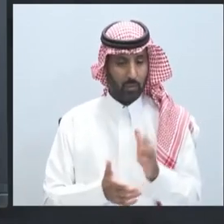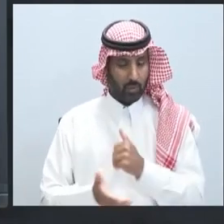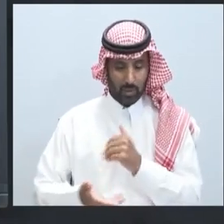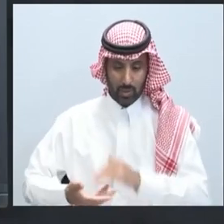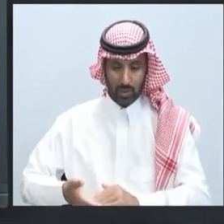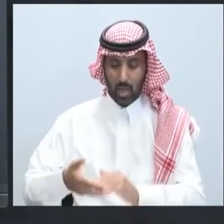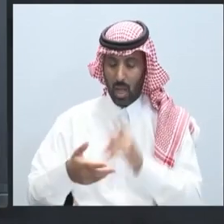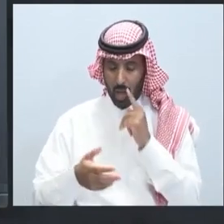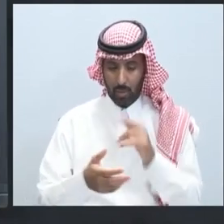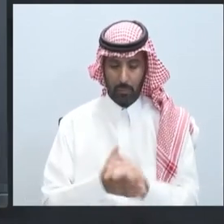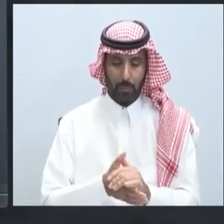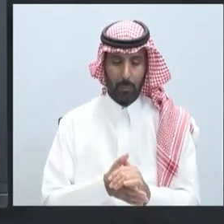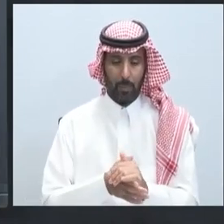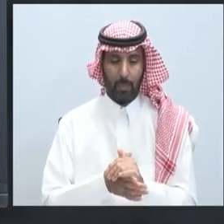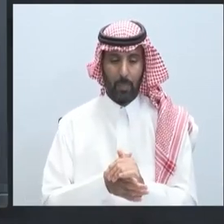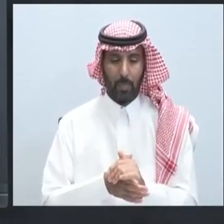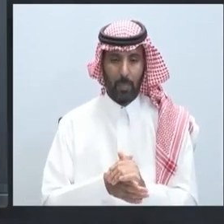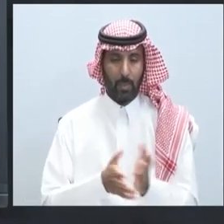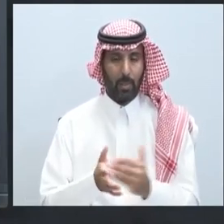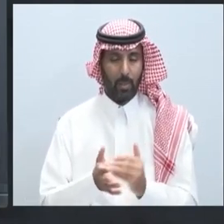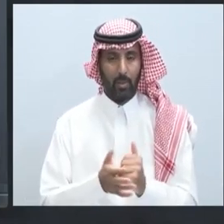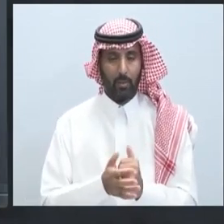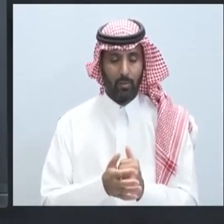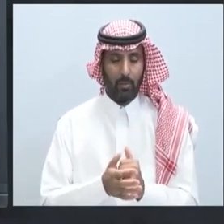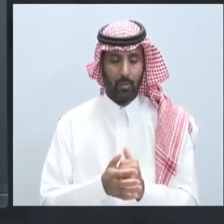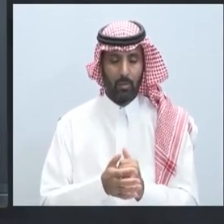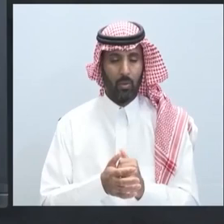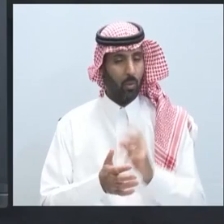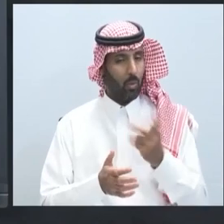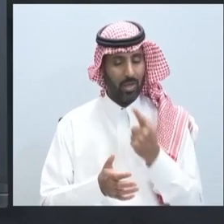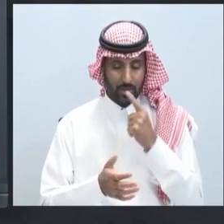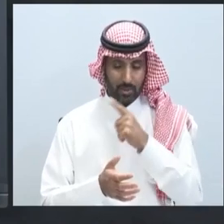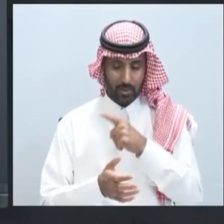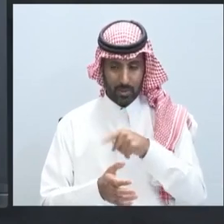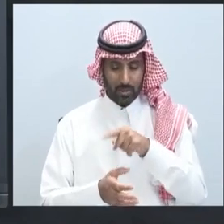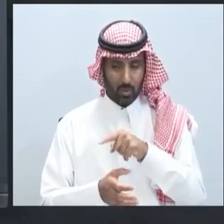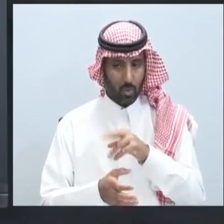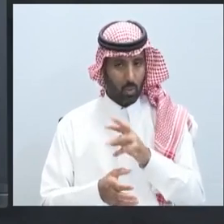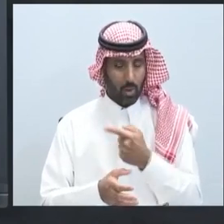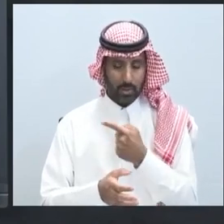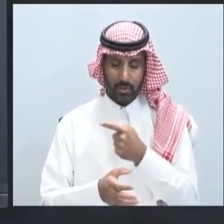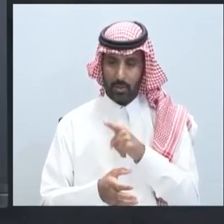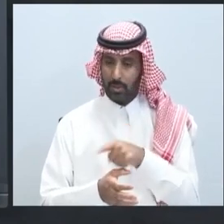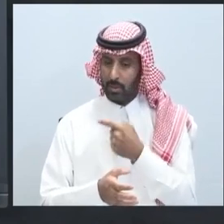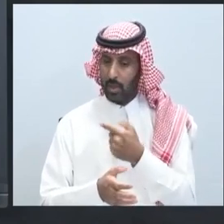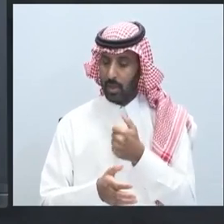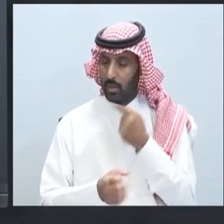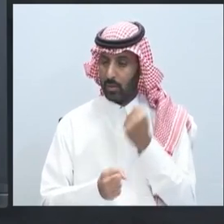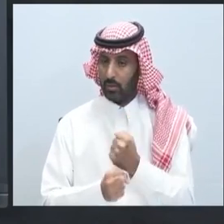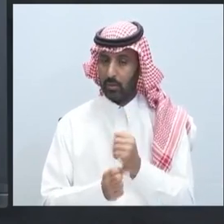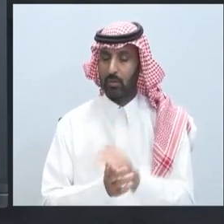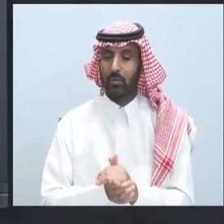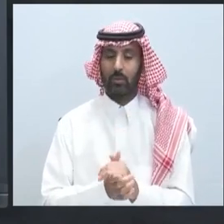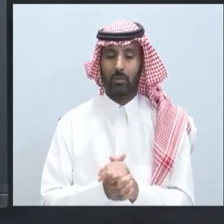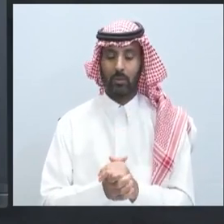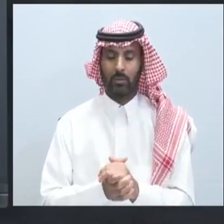to catch your flight? So, what is wrong? What is the right action to do? And what's